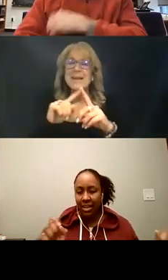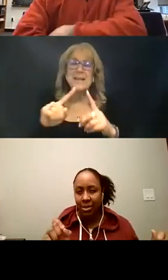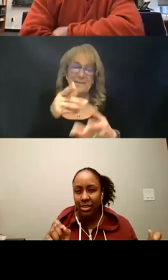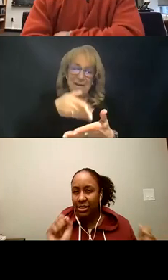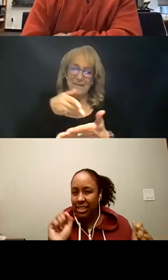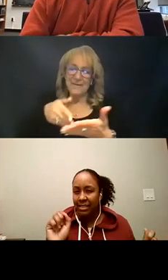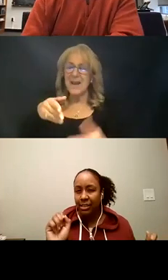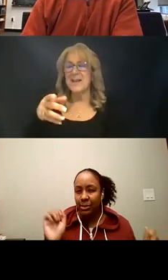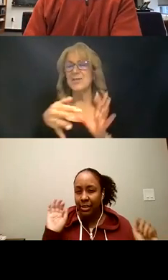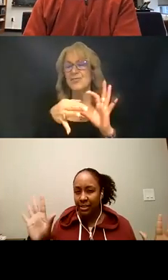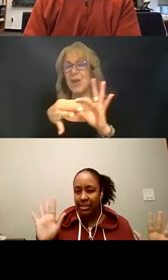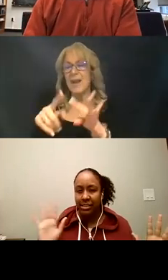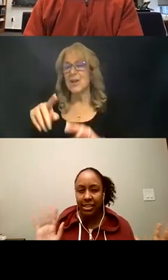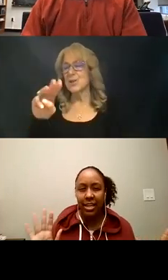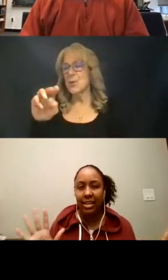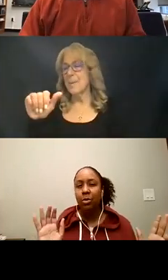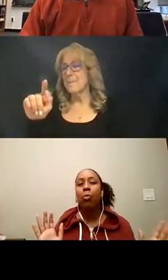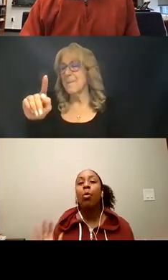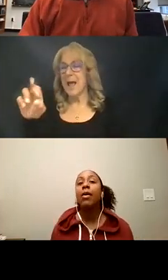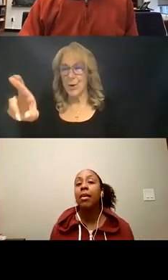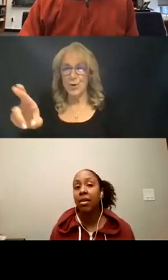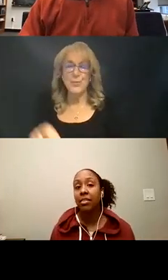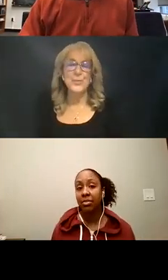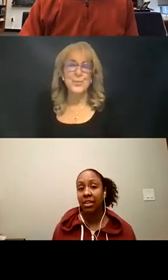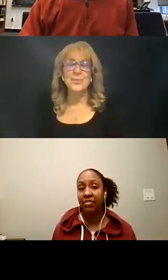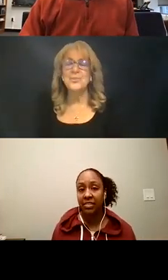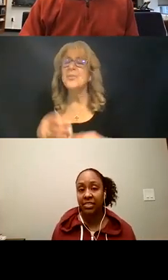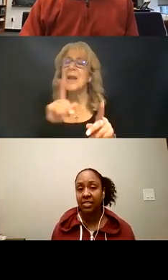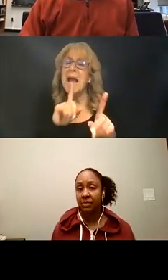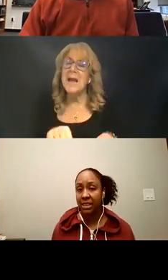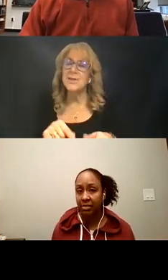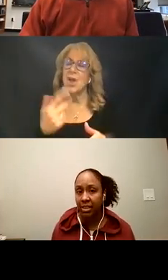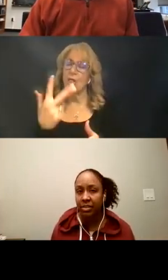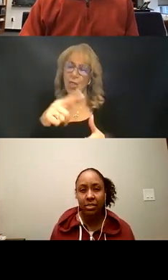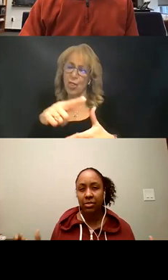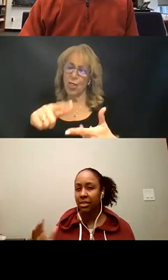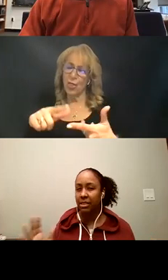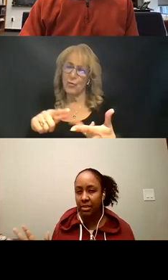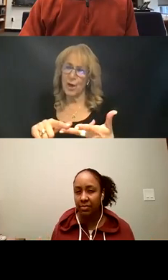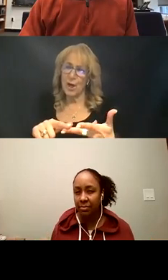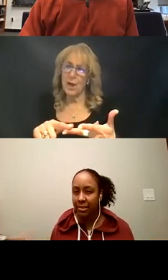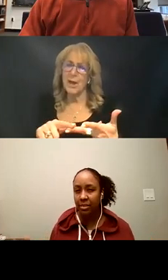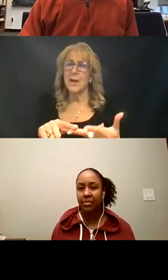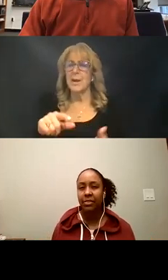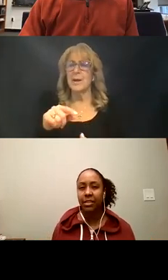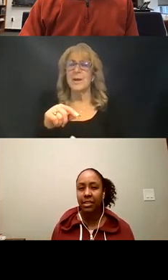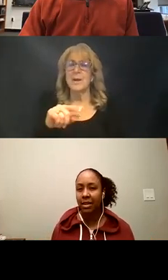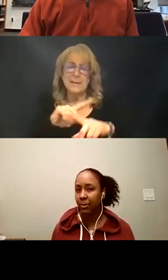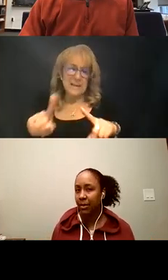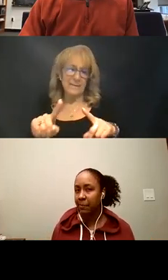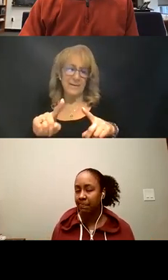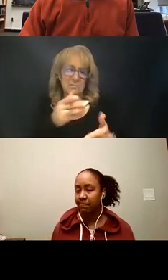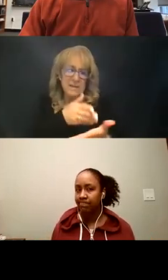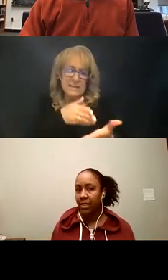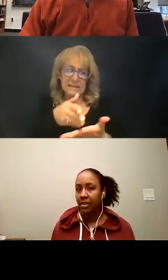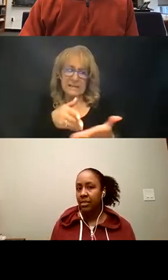so I want you to answer this question just in your head. What are the three phases of materials, or the three states of matter? You may have heard it that